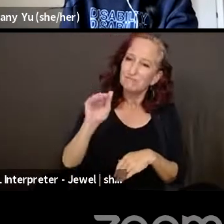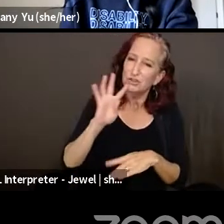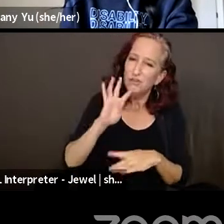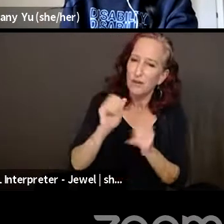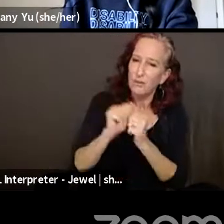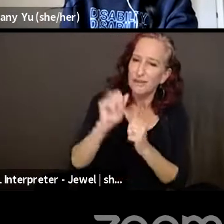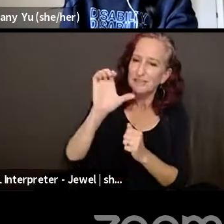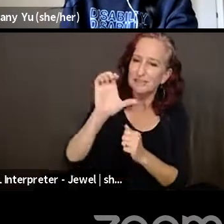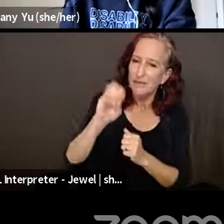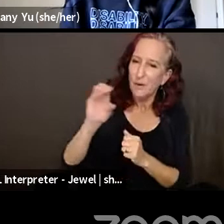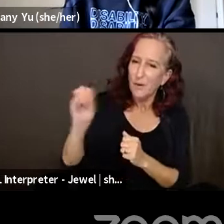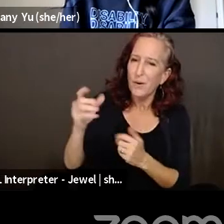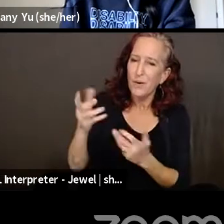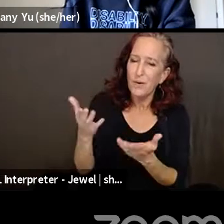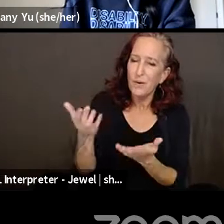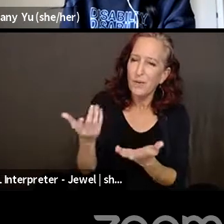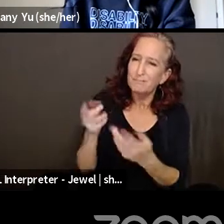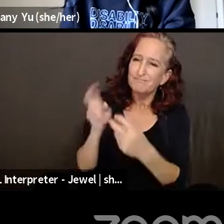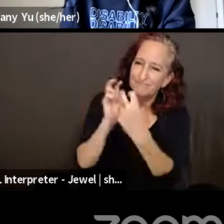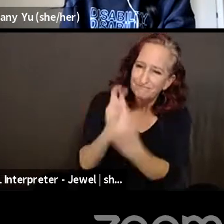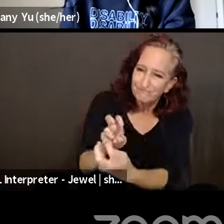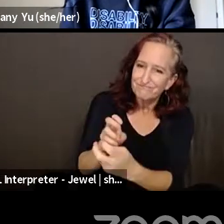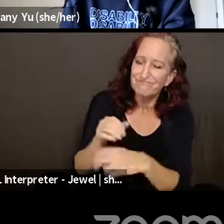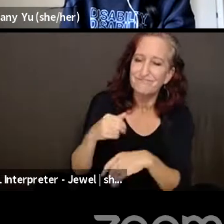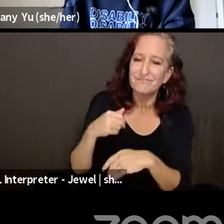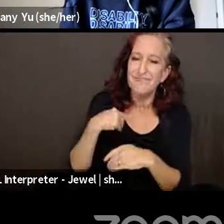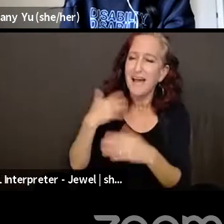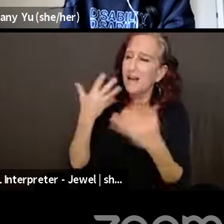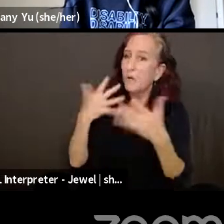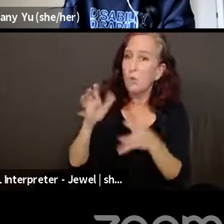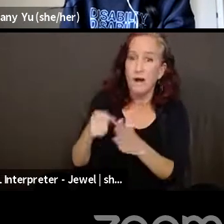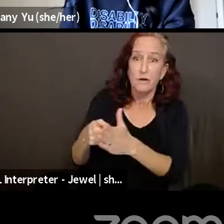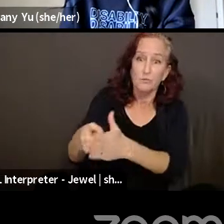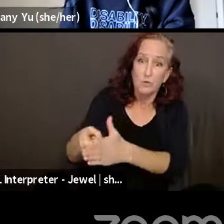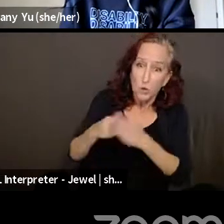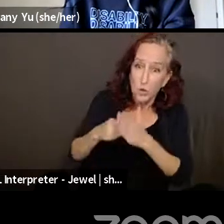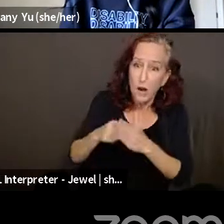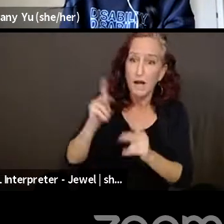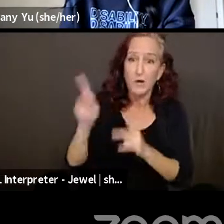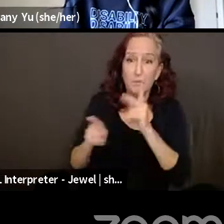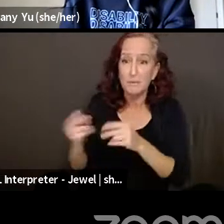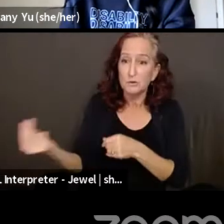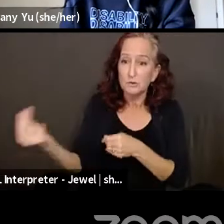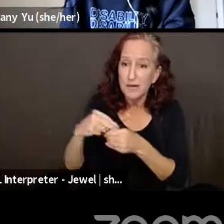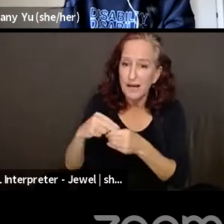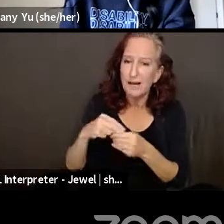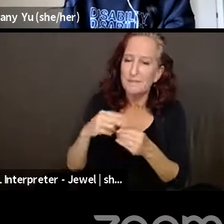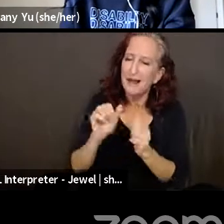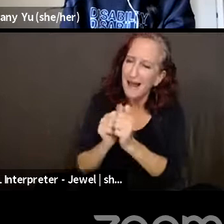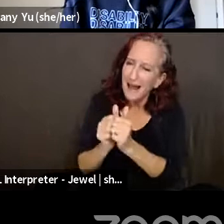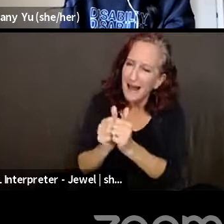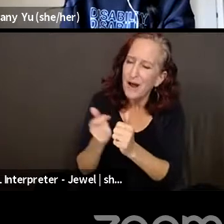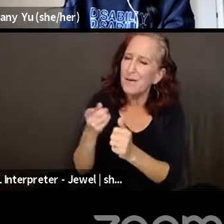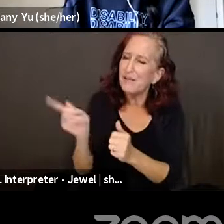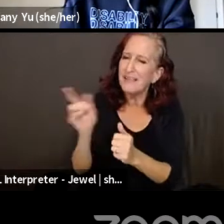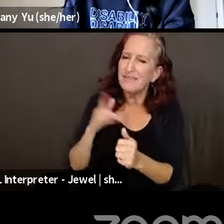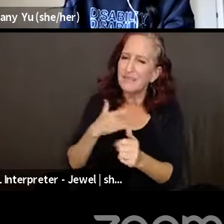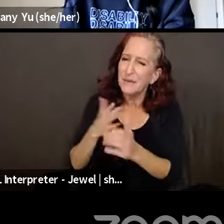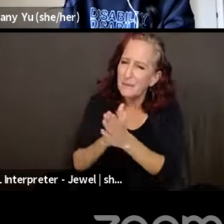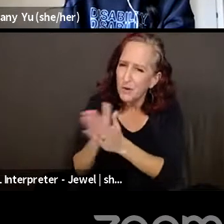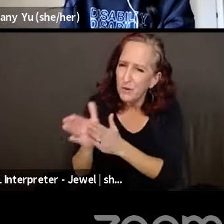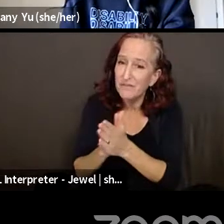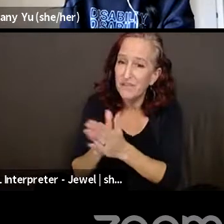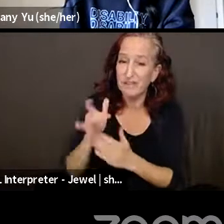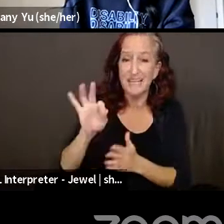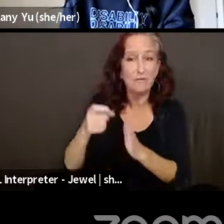getting executives to show up. I didn't want to make it mandatory because I knew the challenges around making anything mandatory in this work and the backlash that